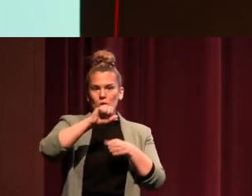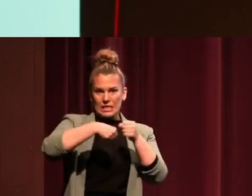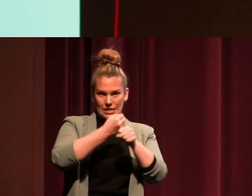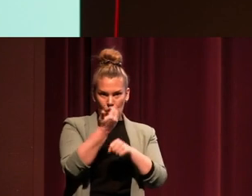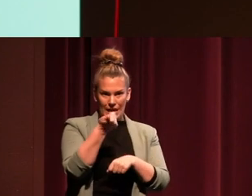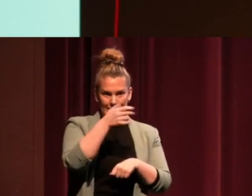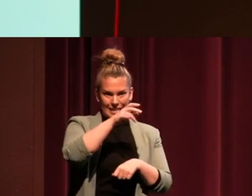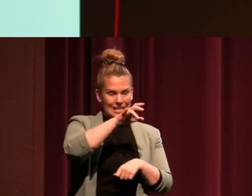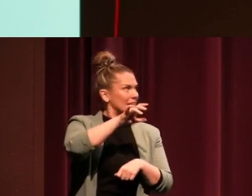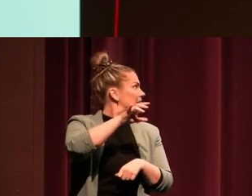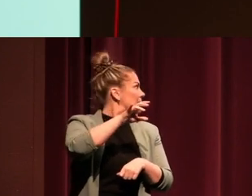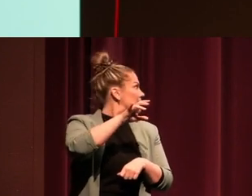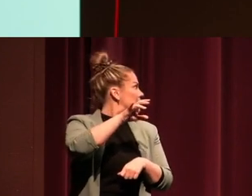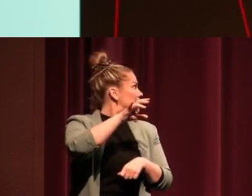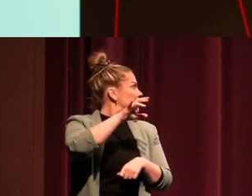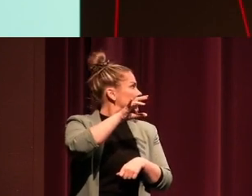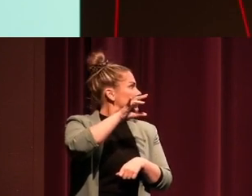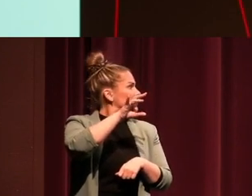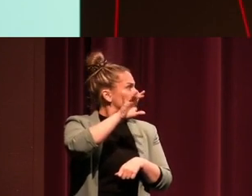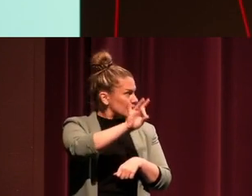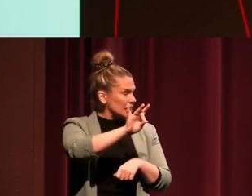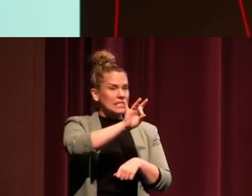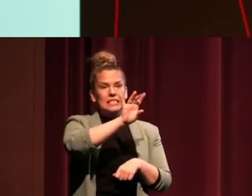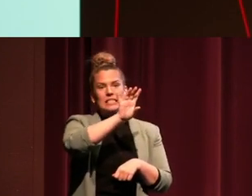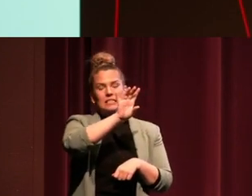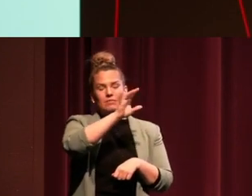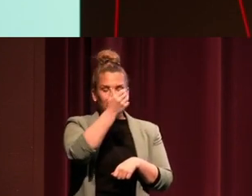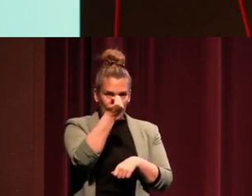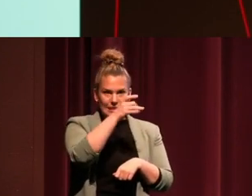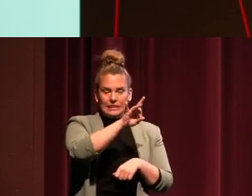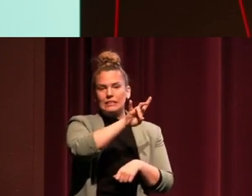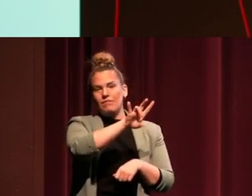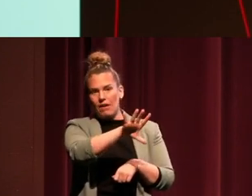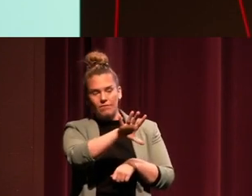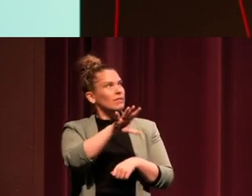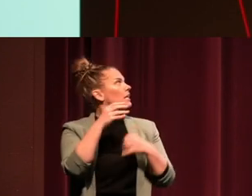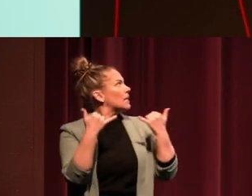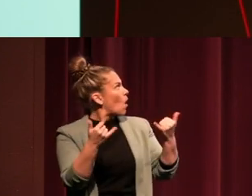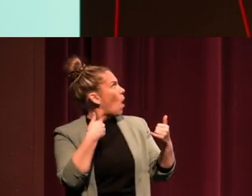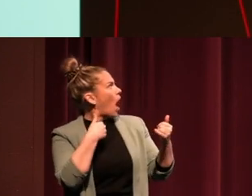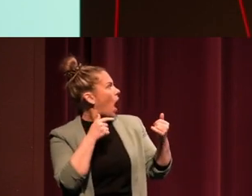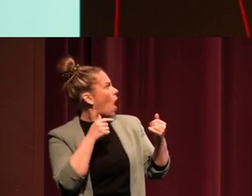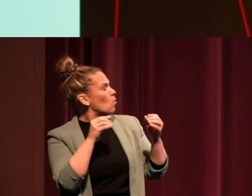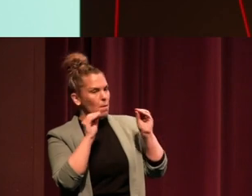is place these fires on the timeline, like so.